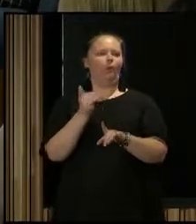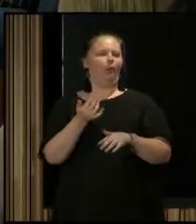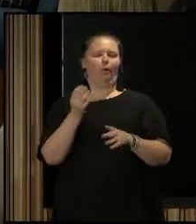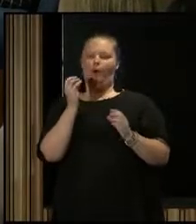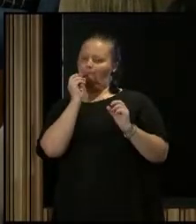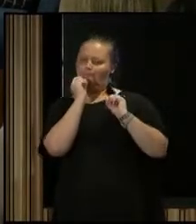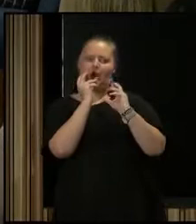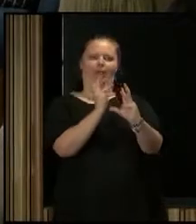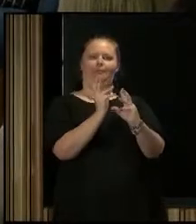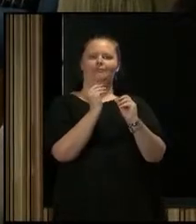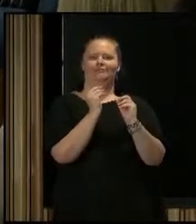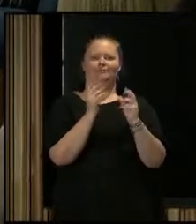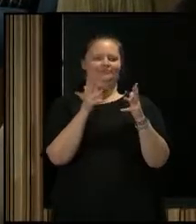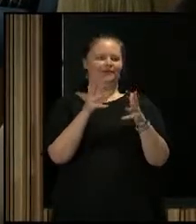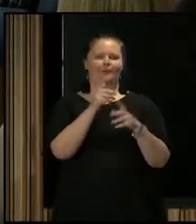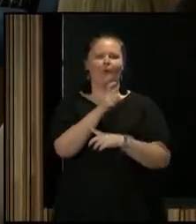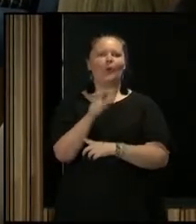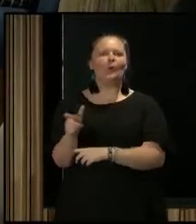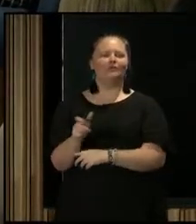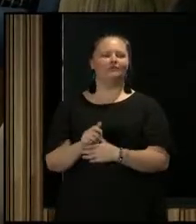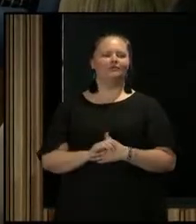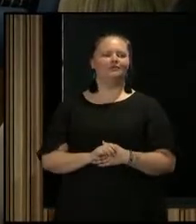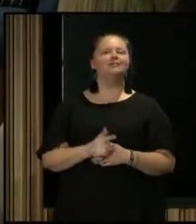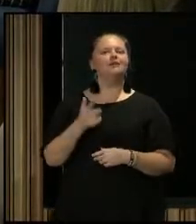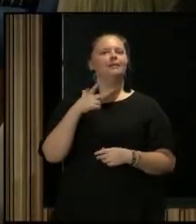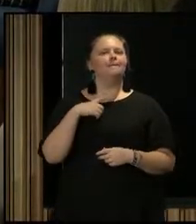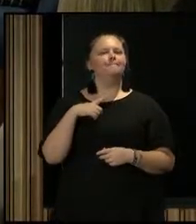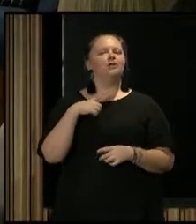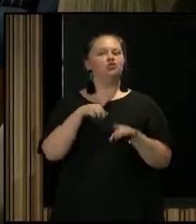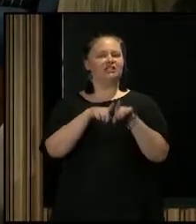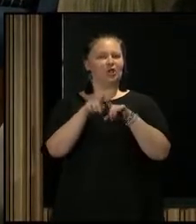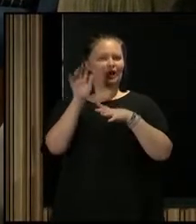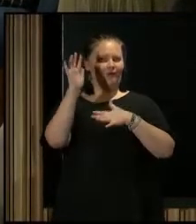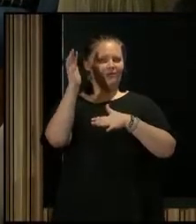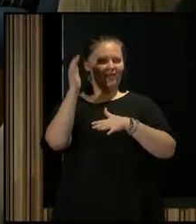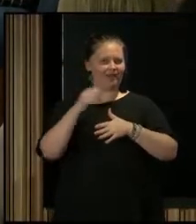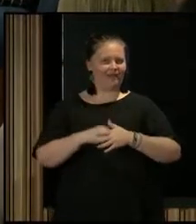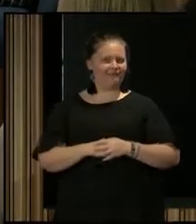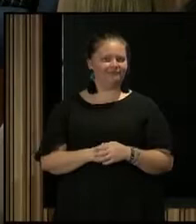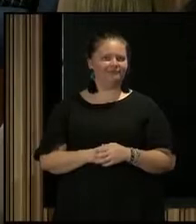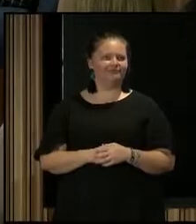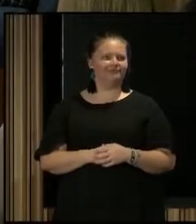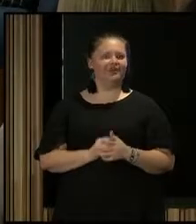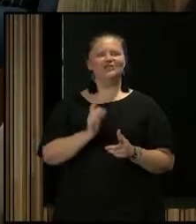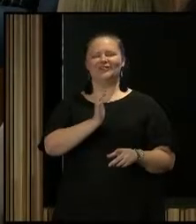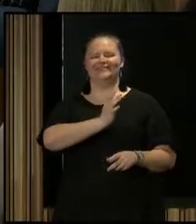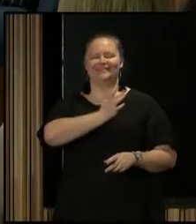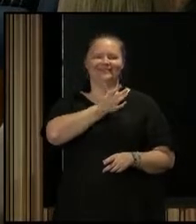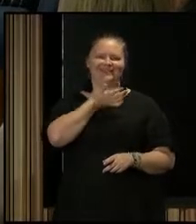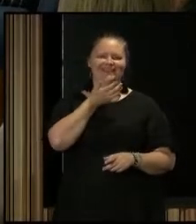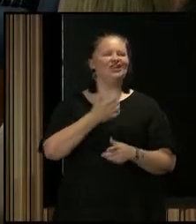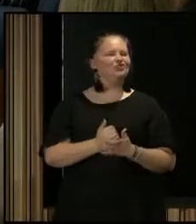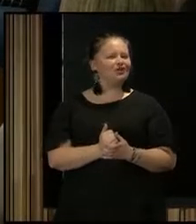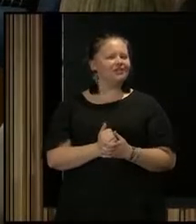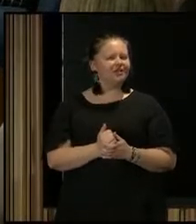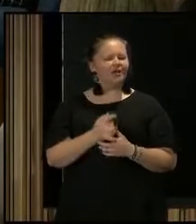strange words into her responses, it'll be because she's learning Auslan and she's interested to try. There's certain